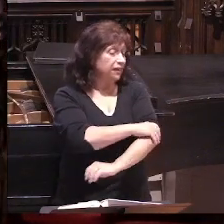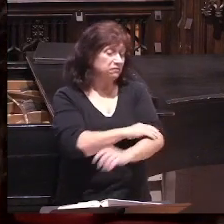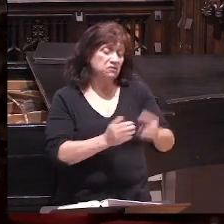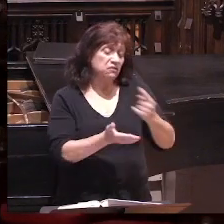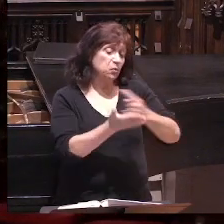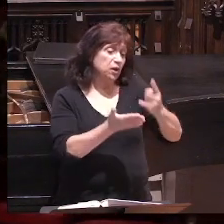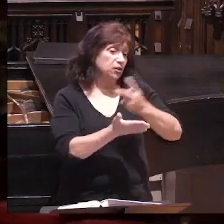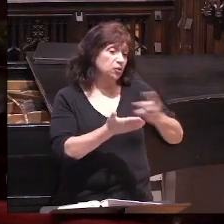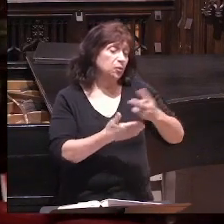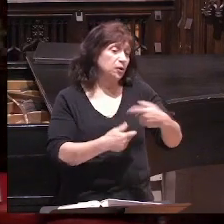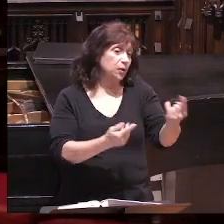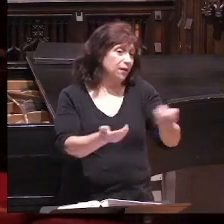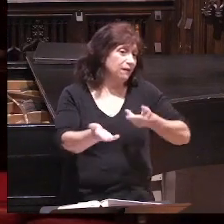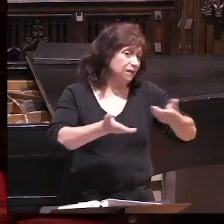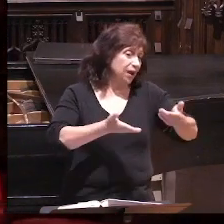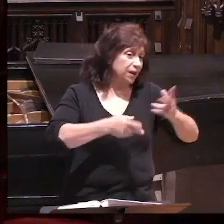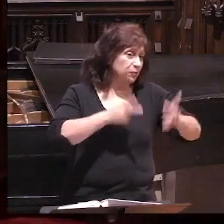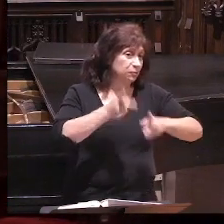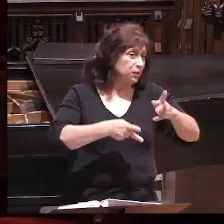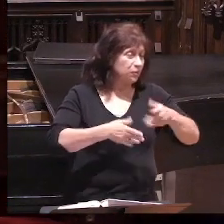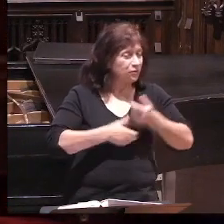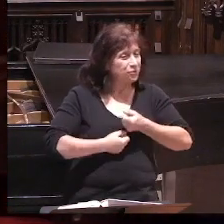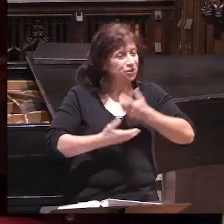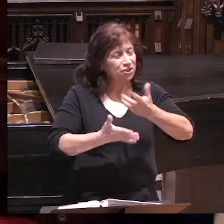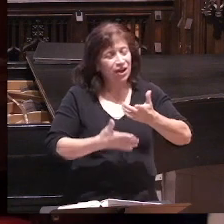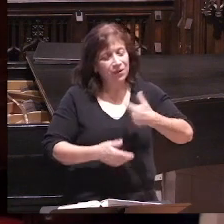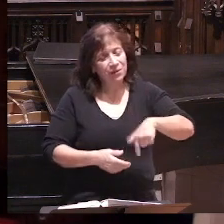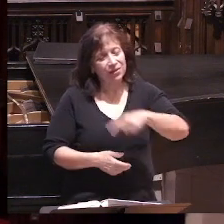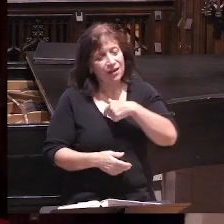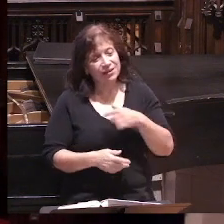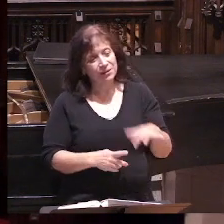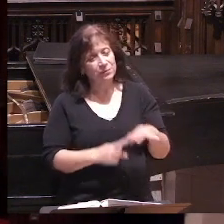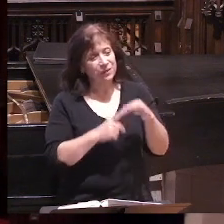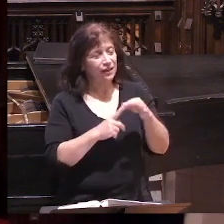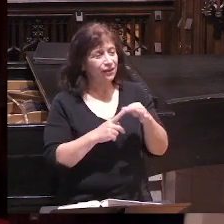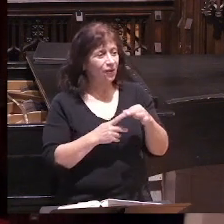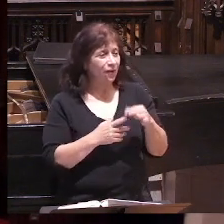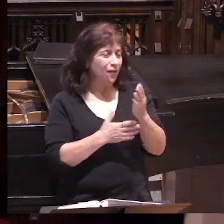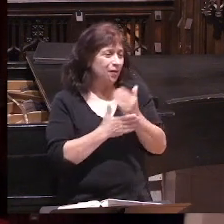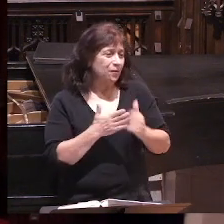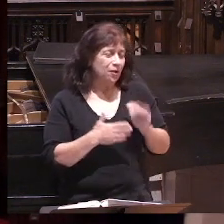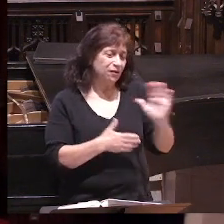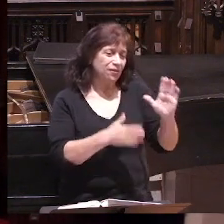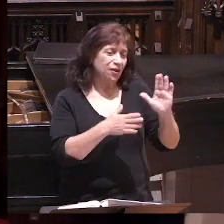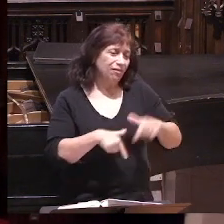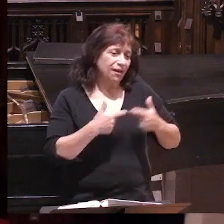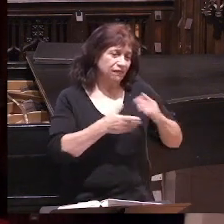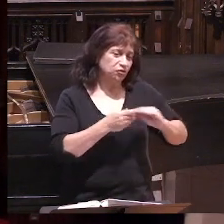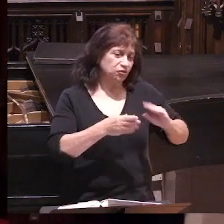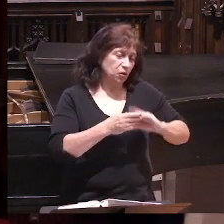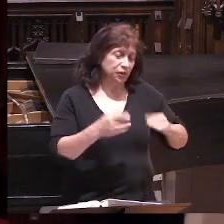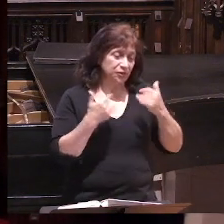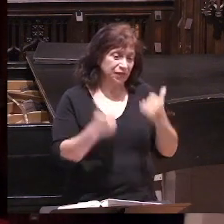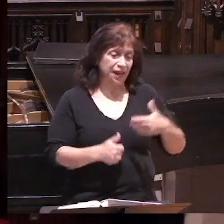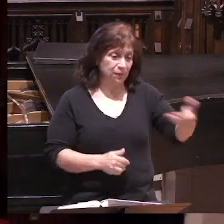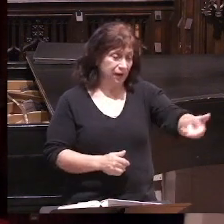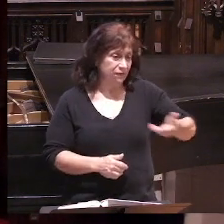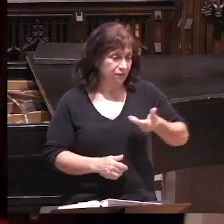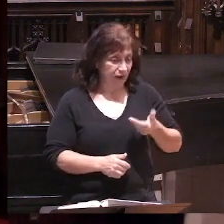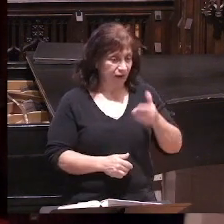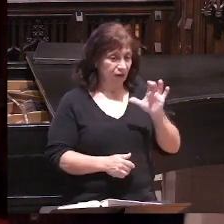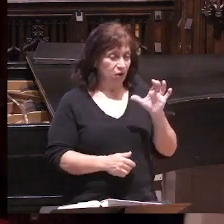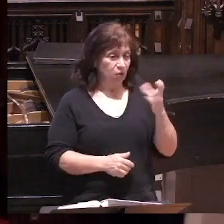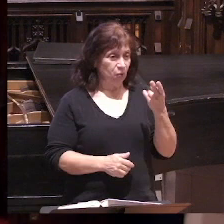weeks, inviting people to share with us a particular part of their story. And today, I would like to invite